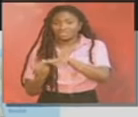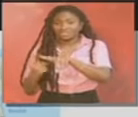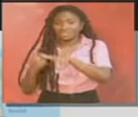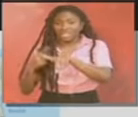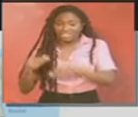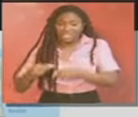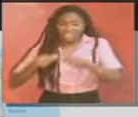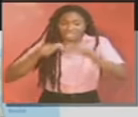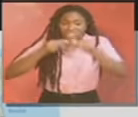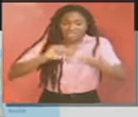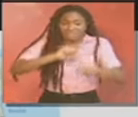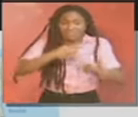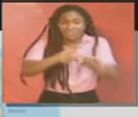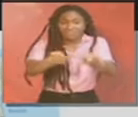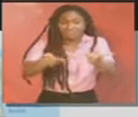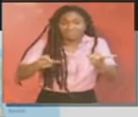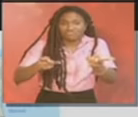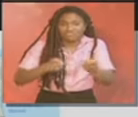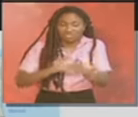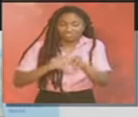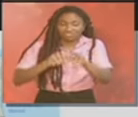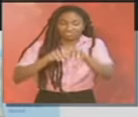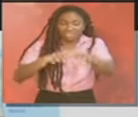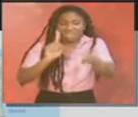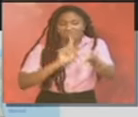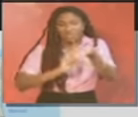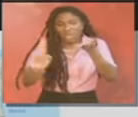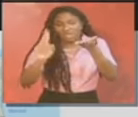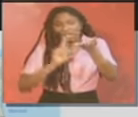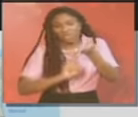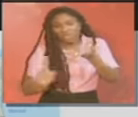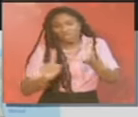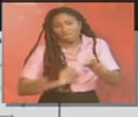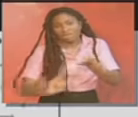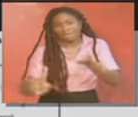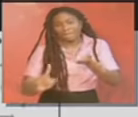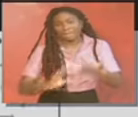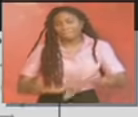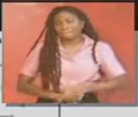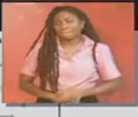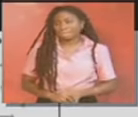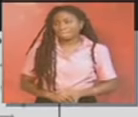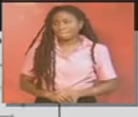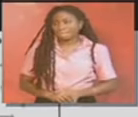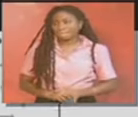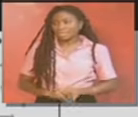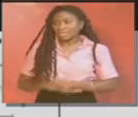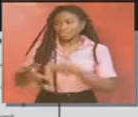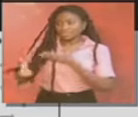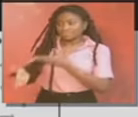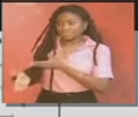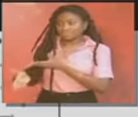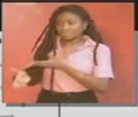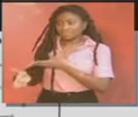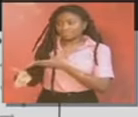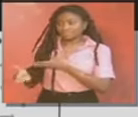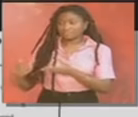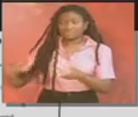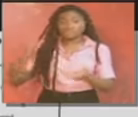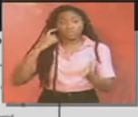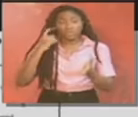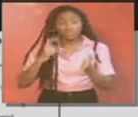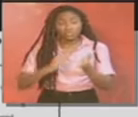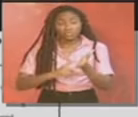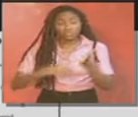spillover from week to week. So if we move to the next map, we get a better area of that sort